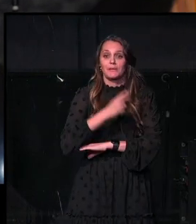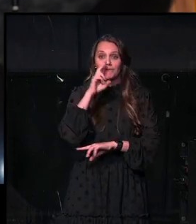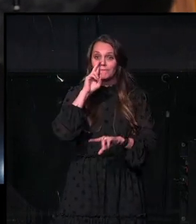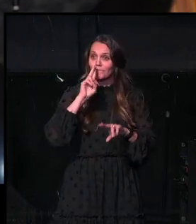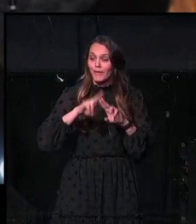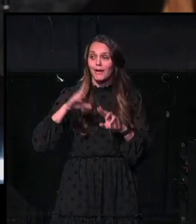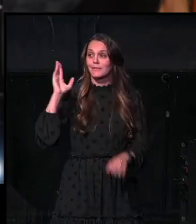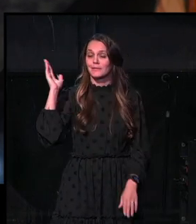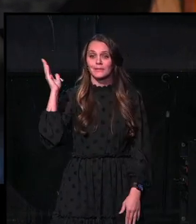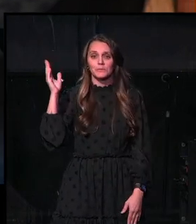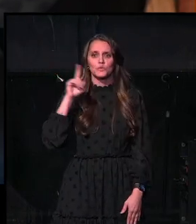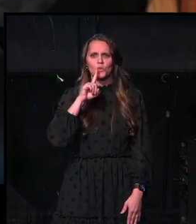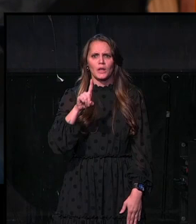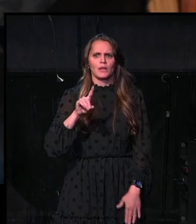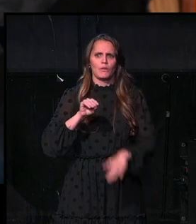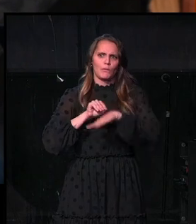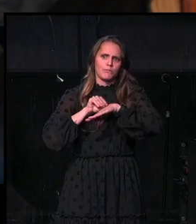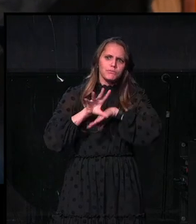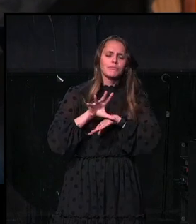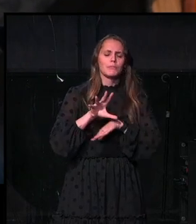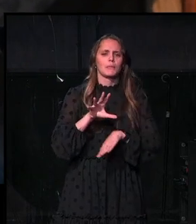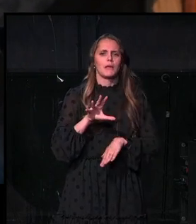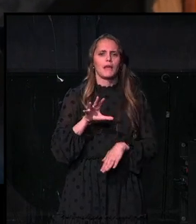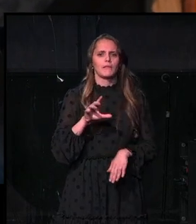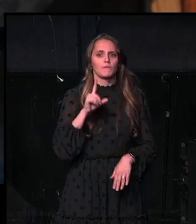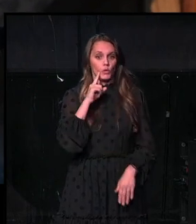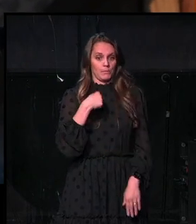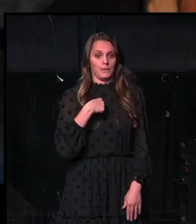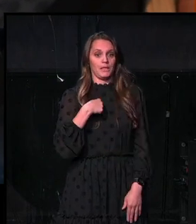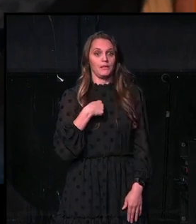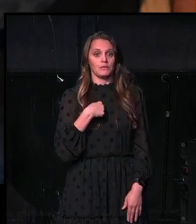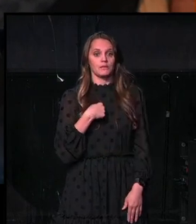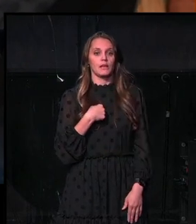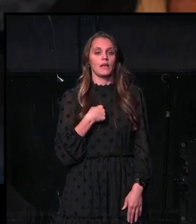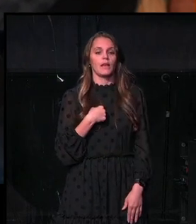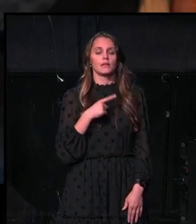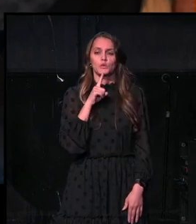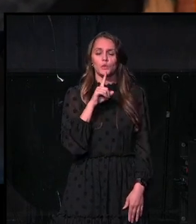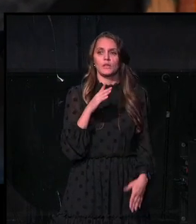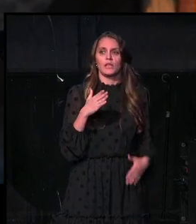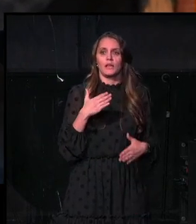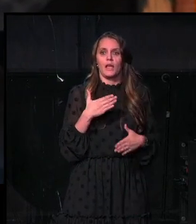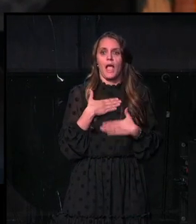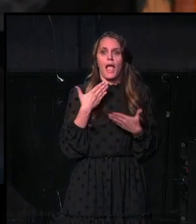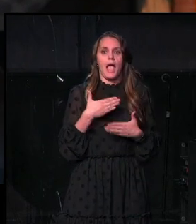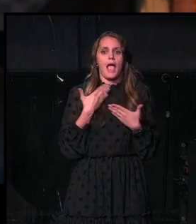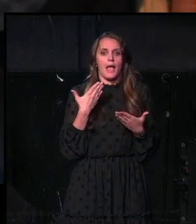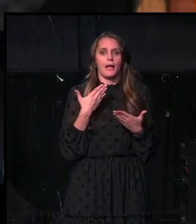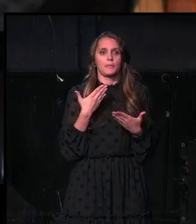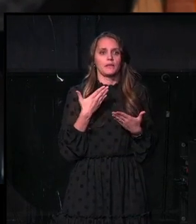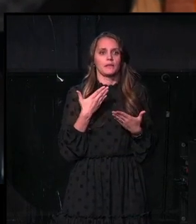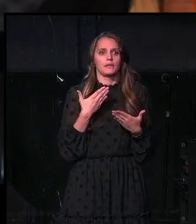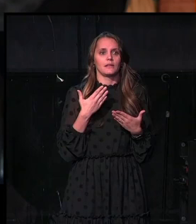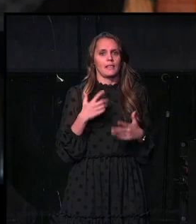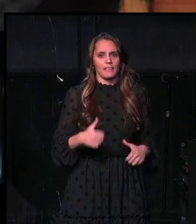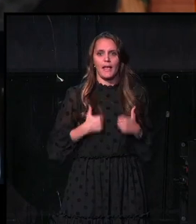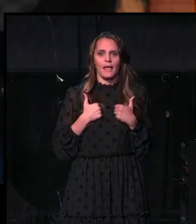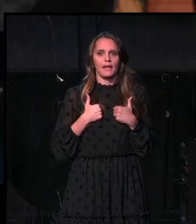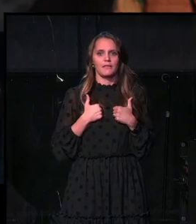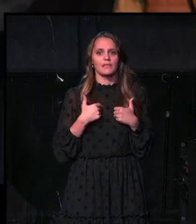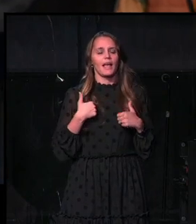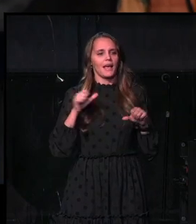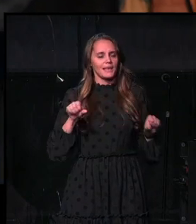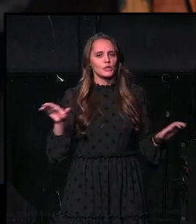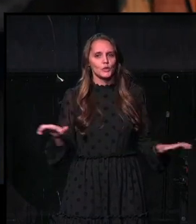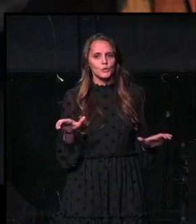been an impactful series for me personally. So it's just, it's a joy. It's a joy of mine to get to do this with